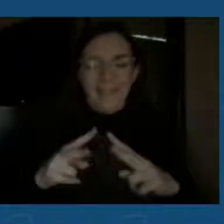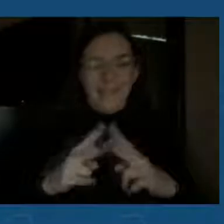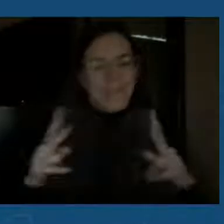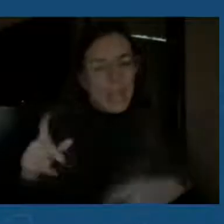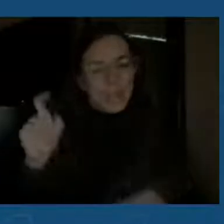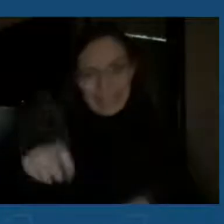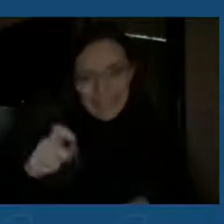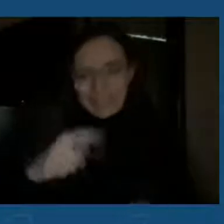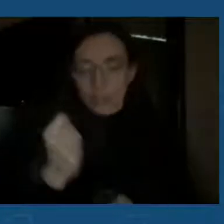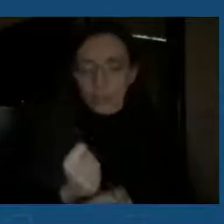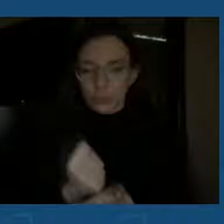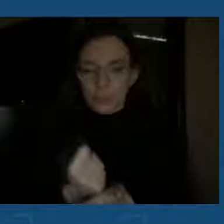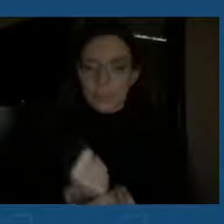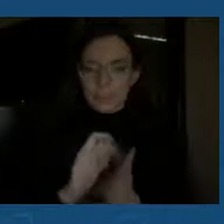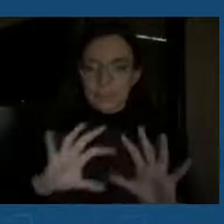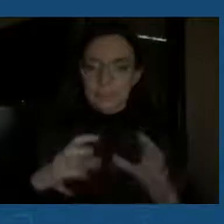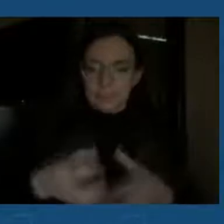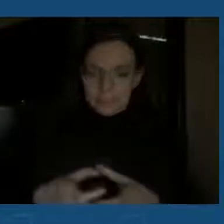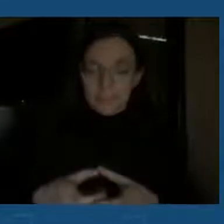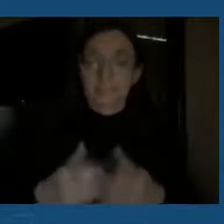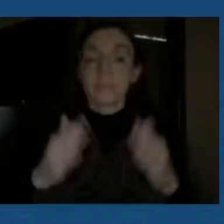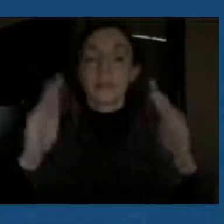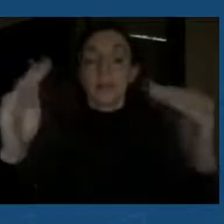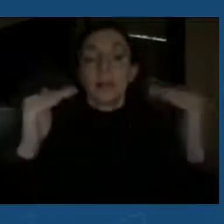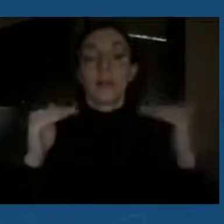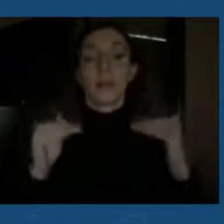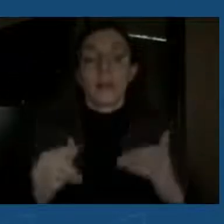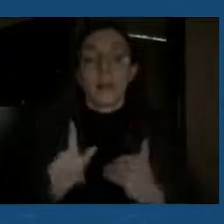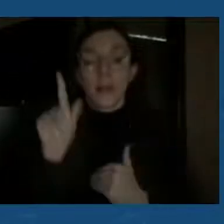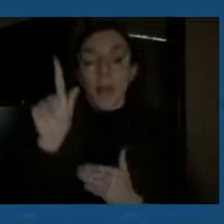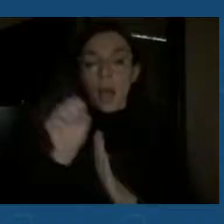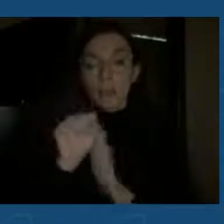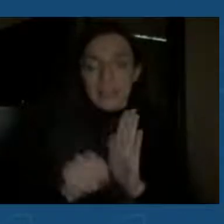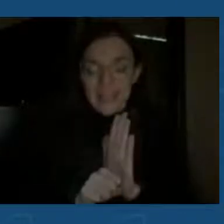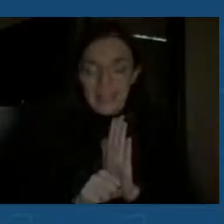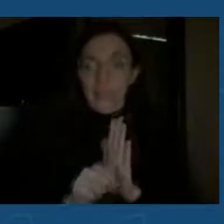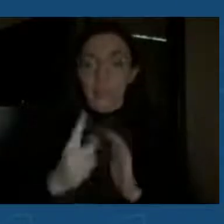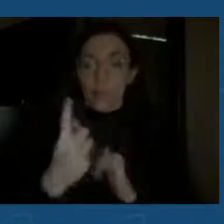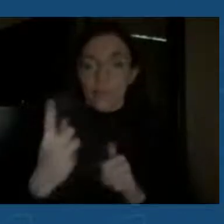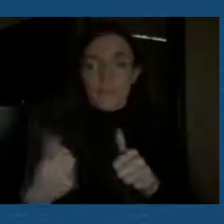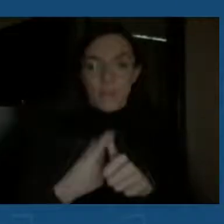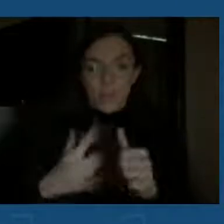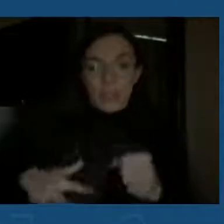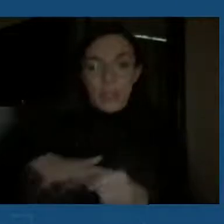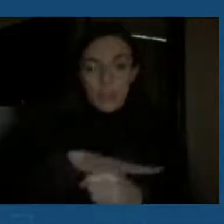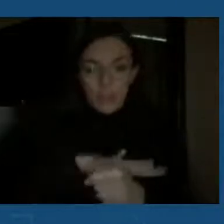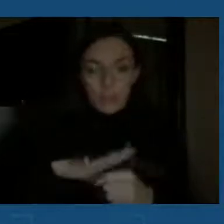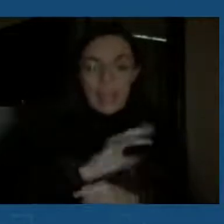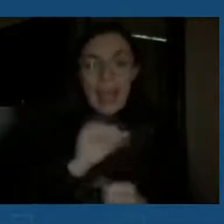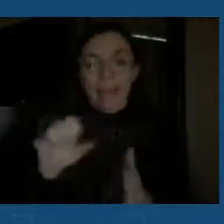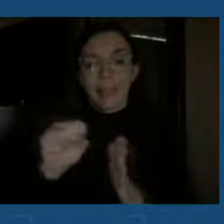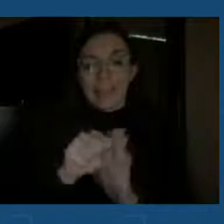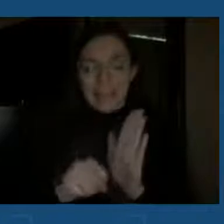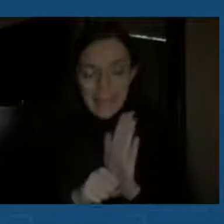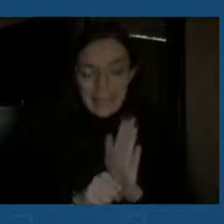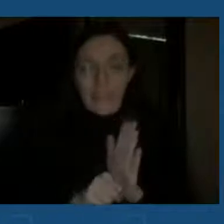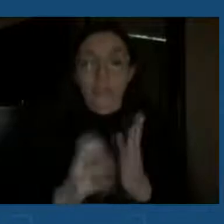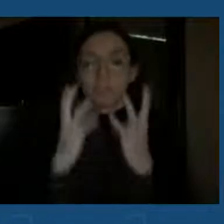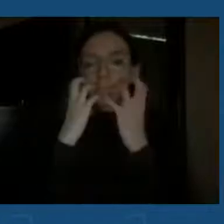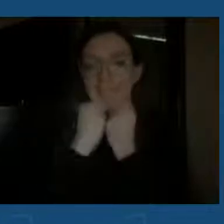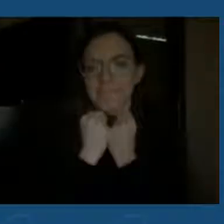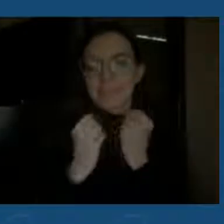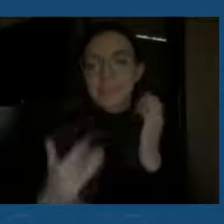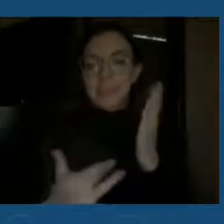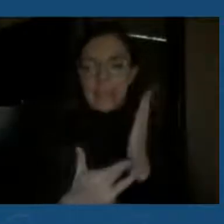treatment. Upstate is also the first in the region and one of the few in the state to embrace technology